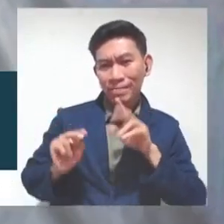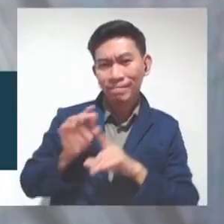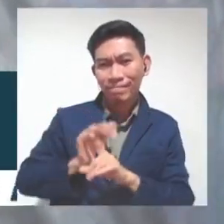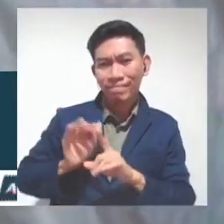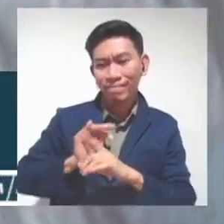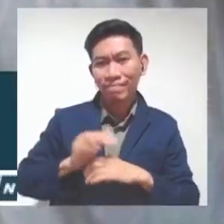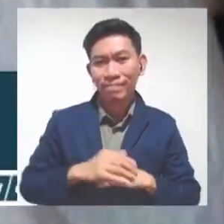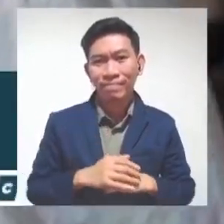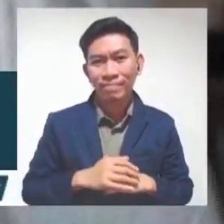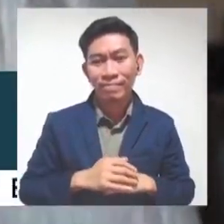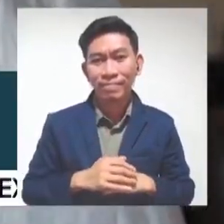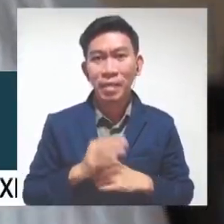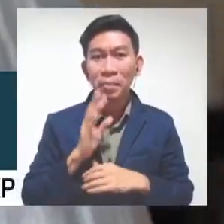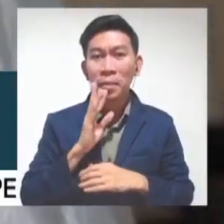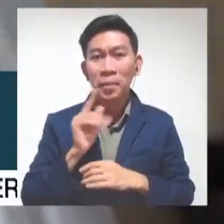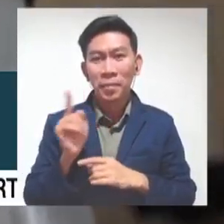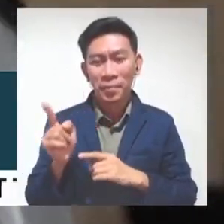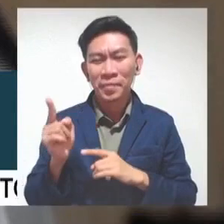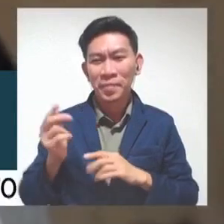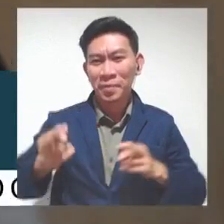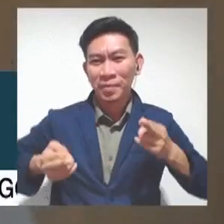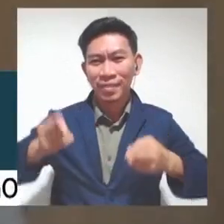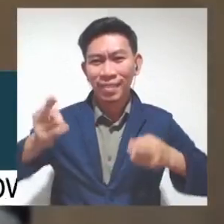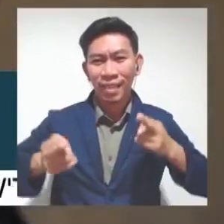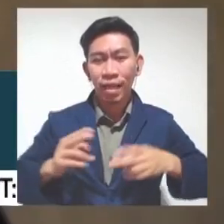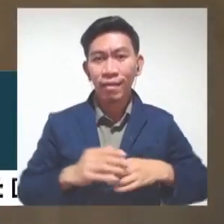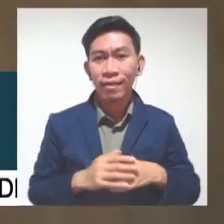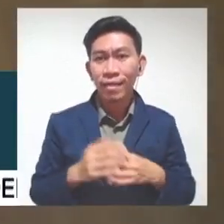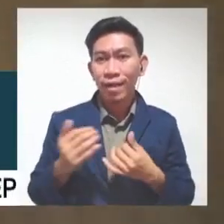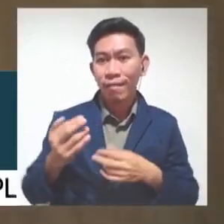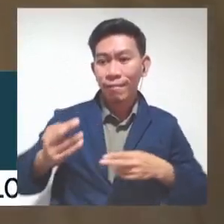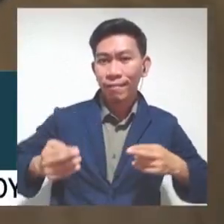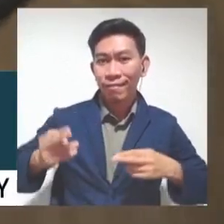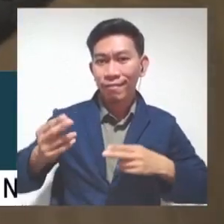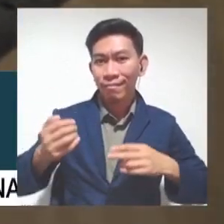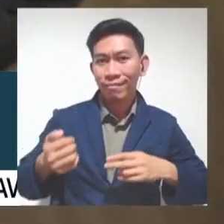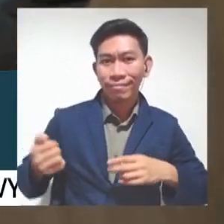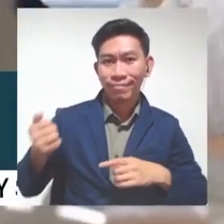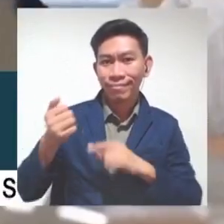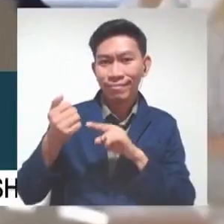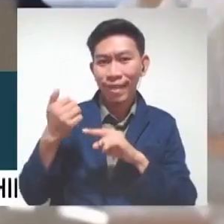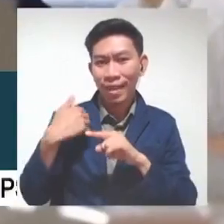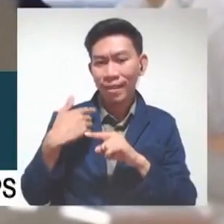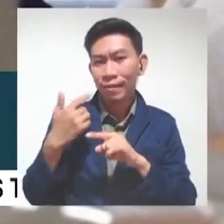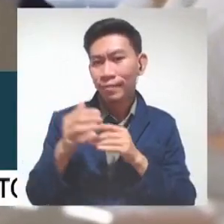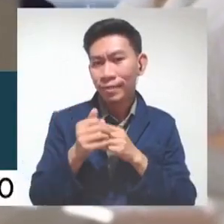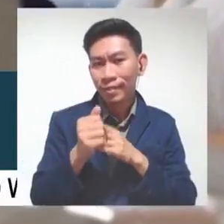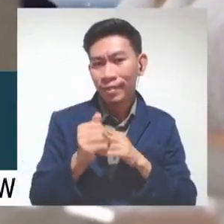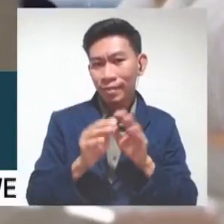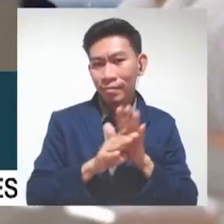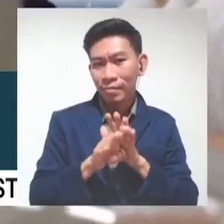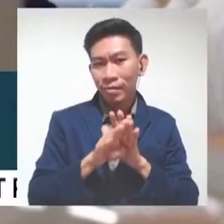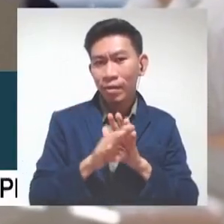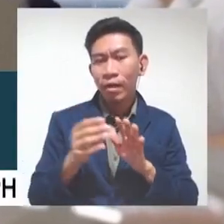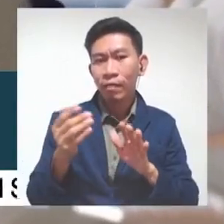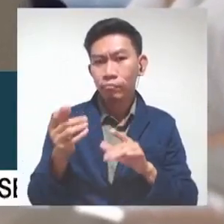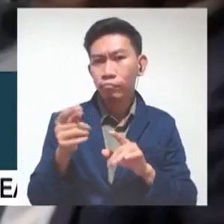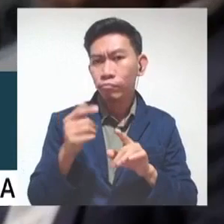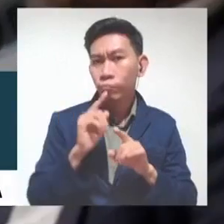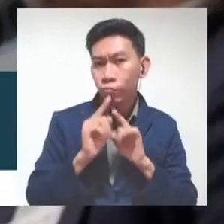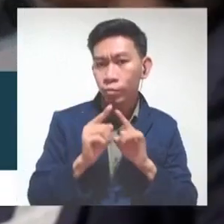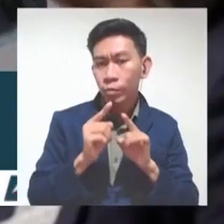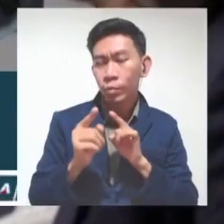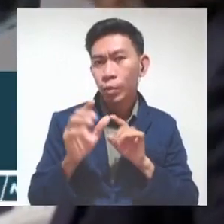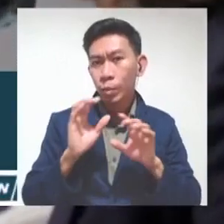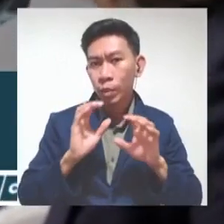you. The robot CEO is leading the company's growth into one-off collectibles, communication, or even strategy planning.